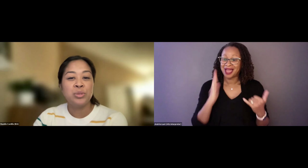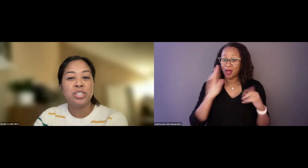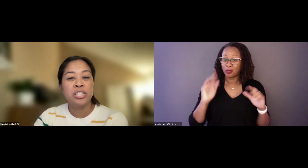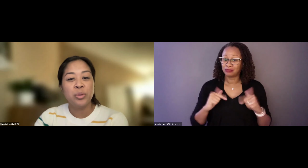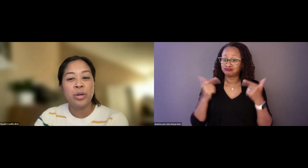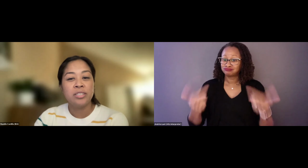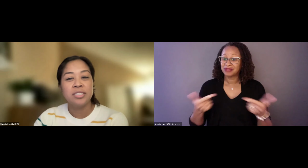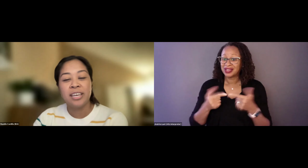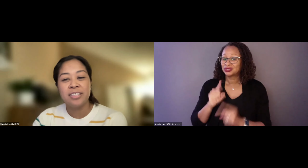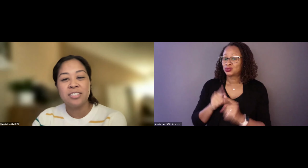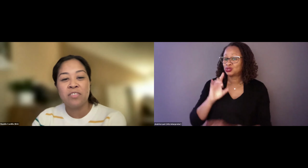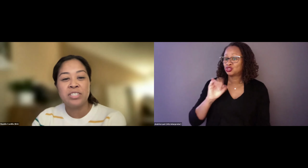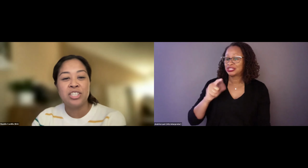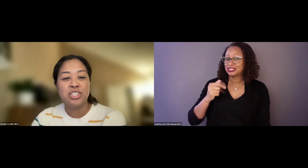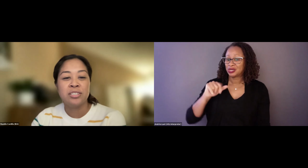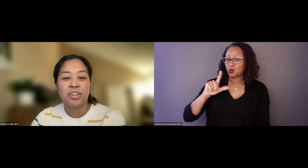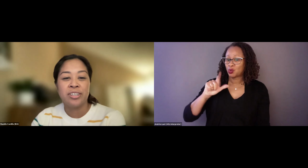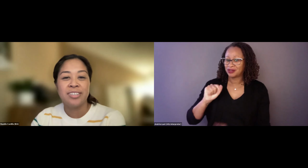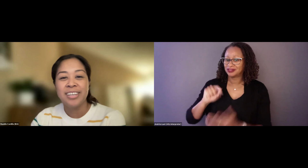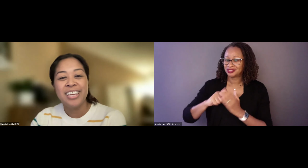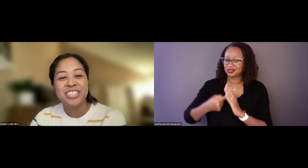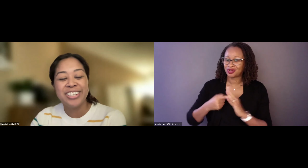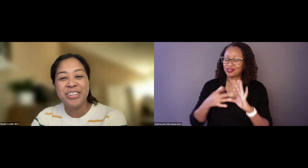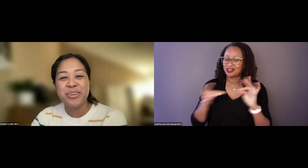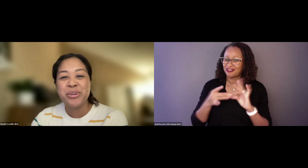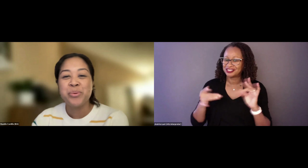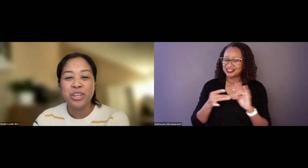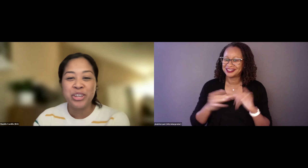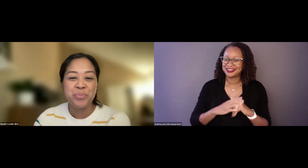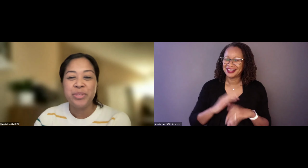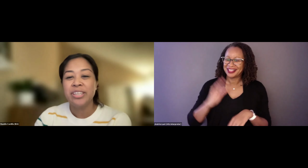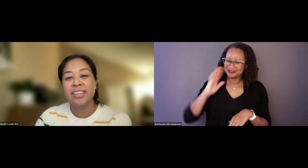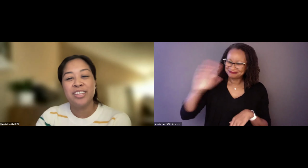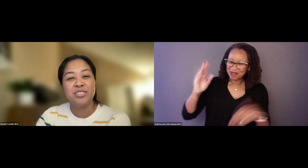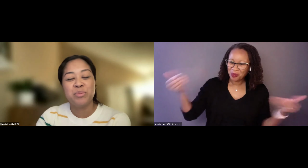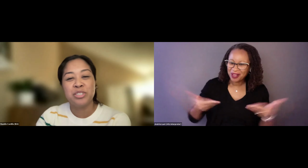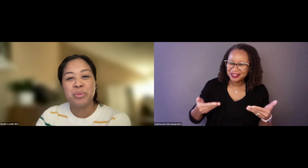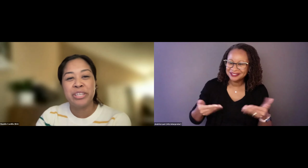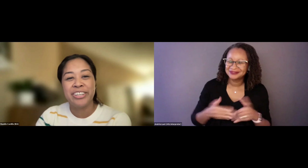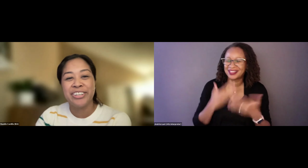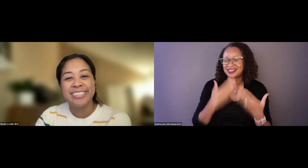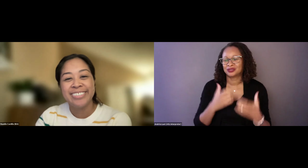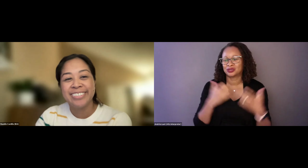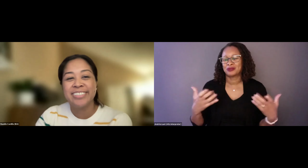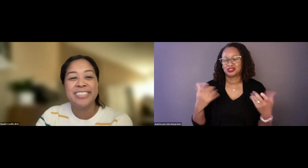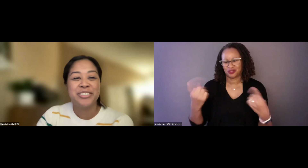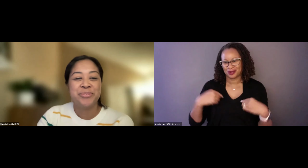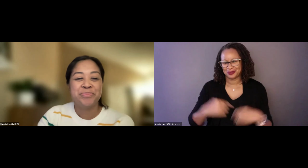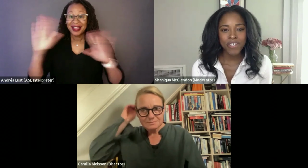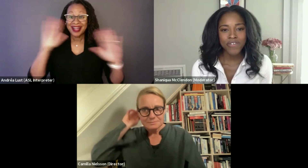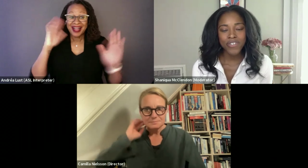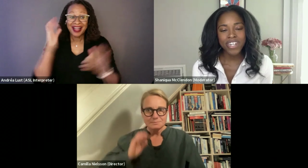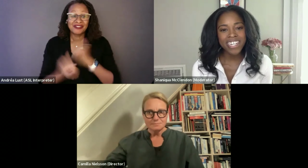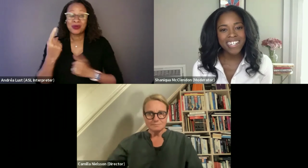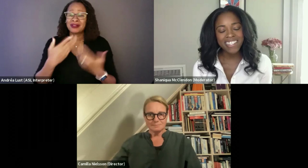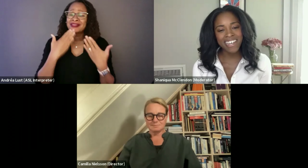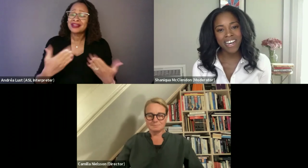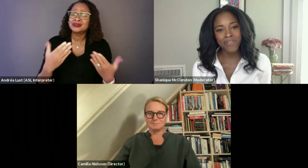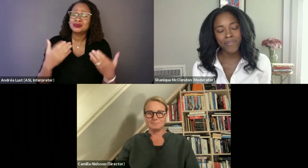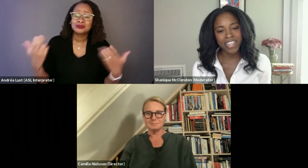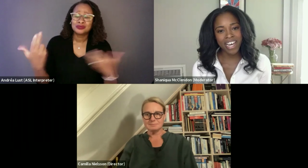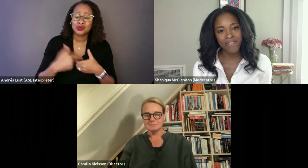over to Shaniqua to get this conversation started. Shaniqua, welcome. Thank you so much for being here. Thank you so much for joining